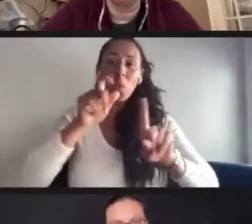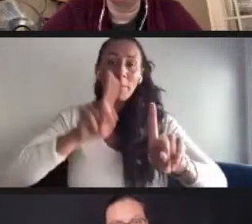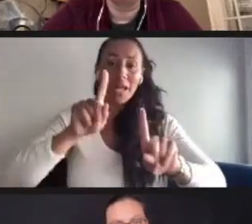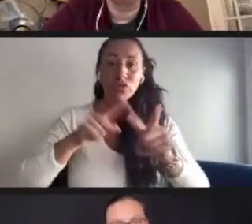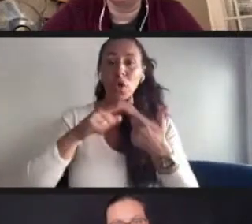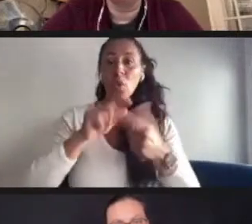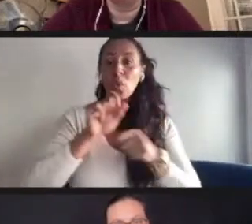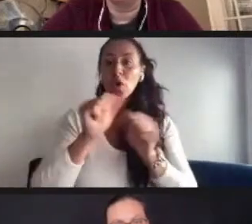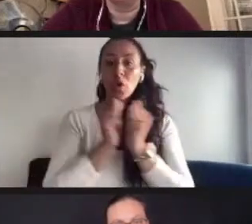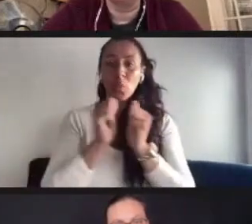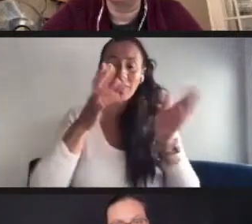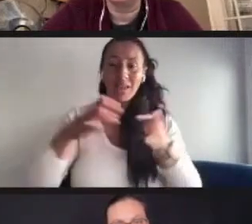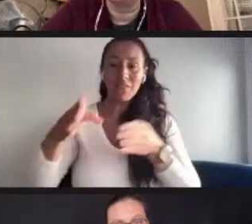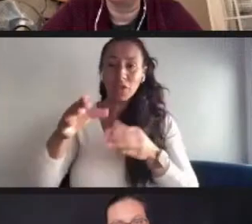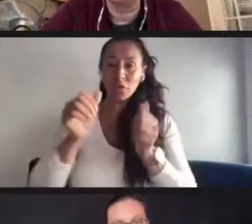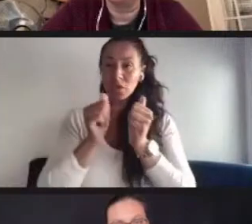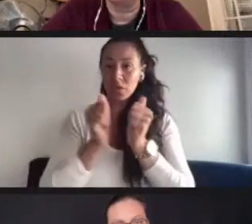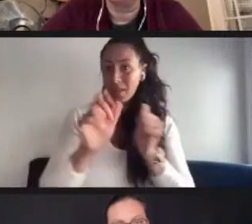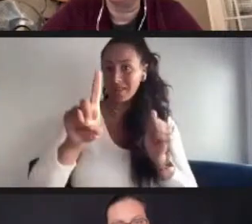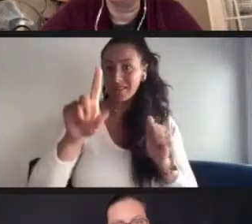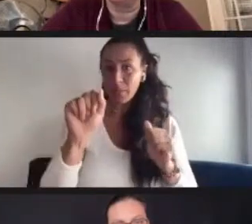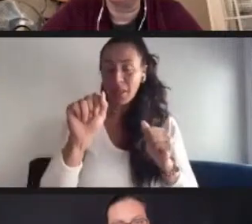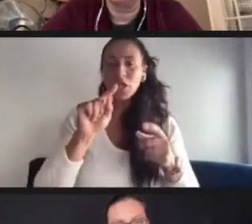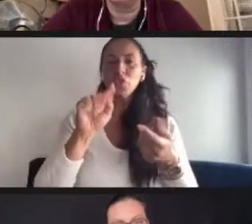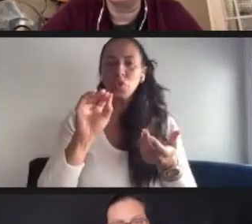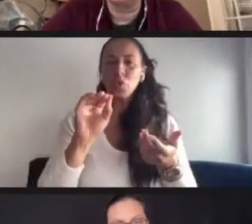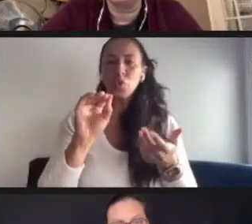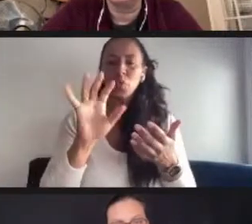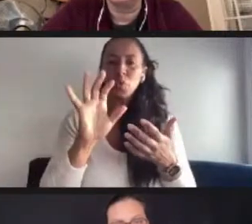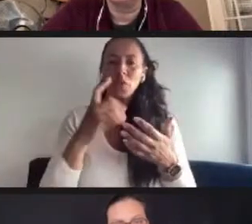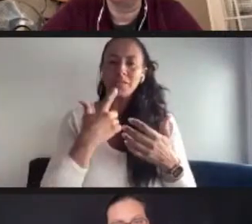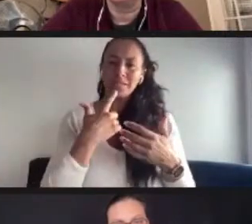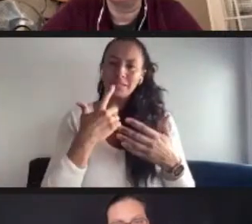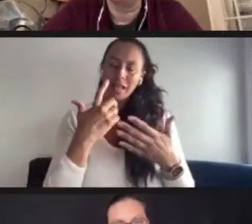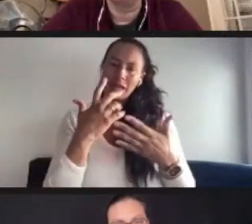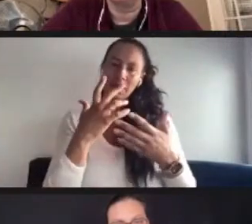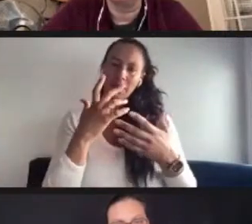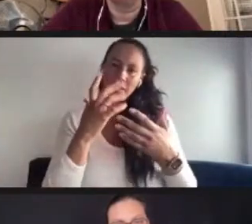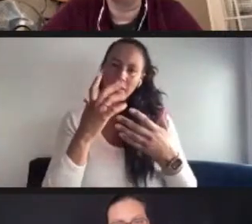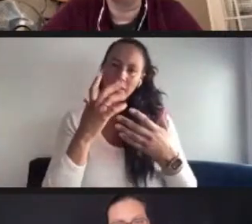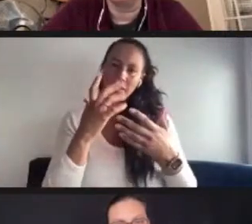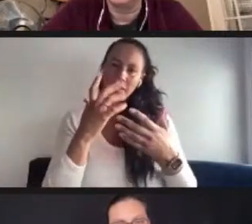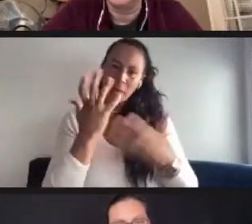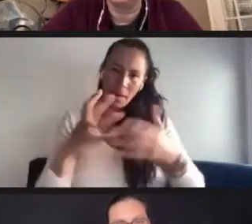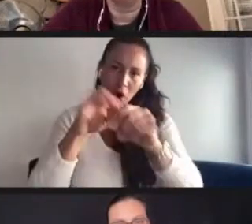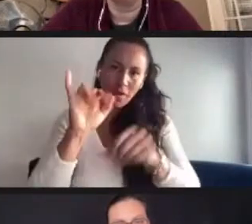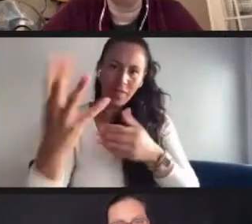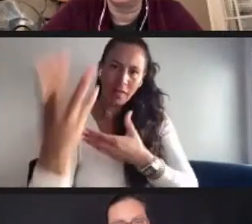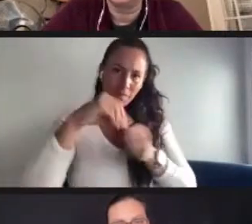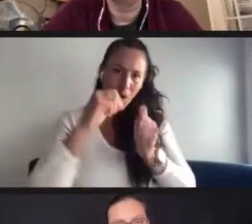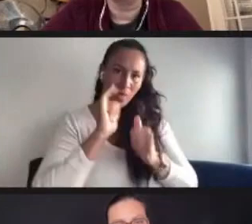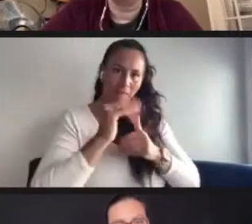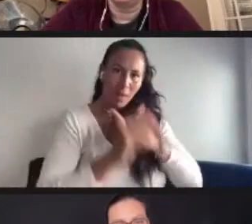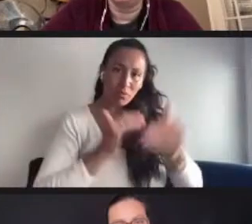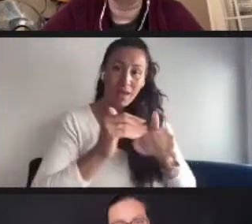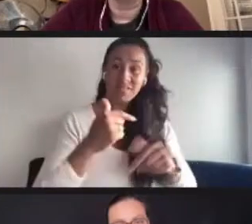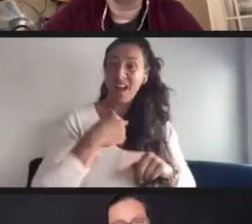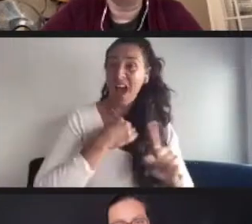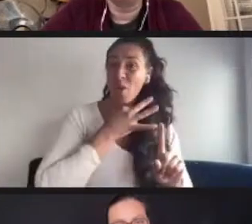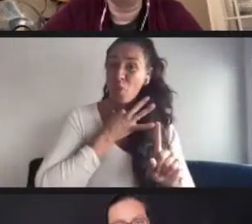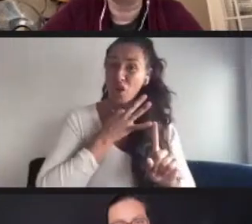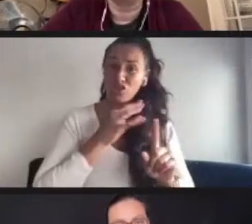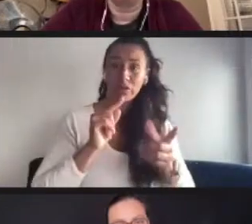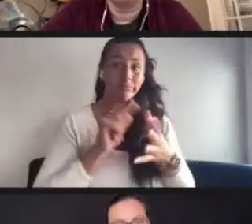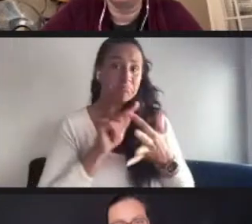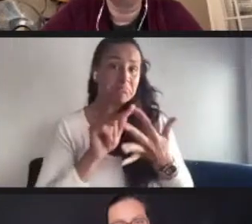with individuals with disabilities, saying to kind of be part of that process. Like, here's something I wonder about. Do you think you would need accommodations